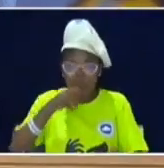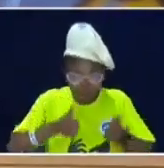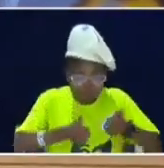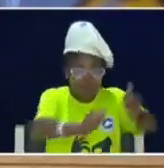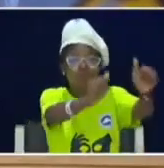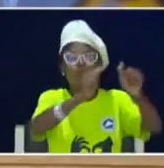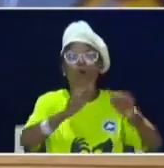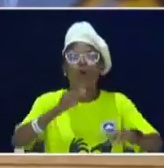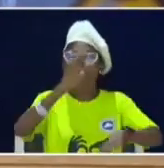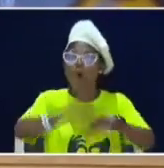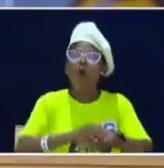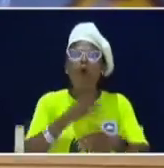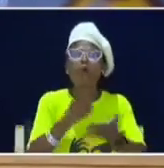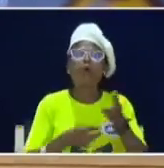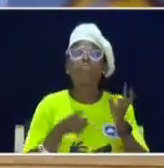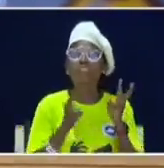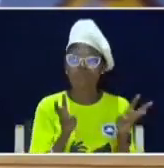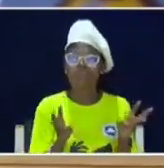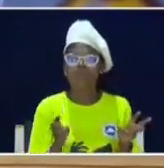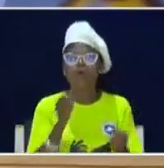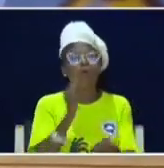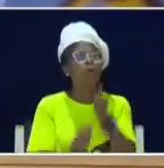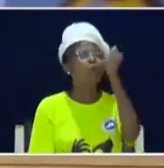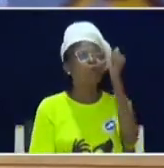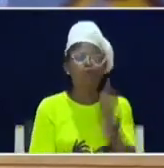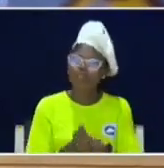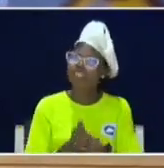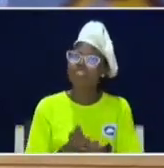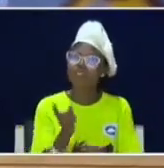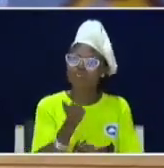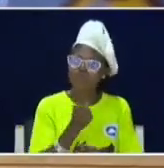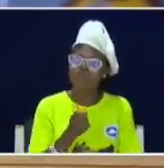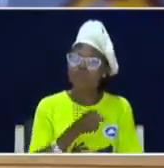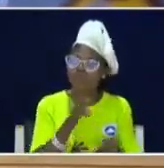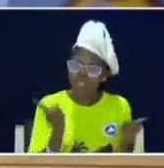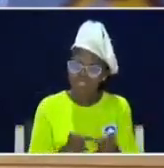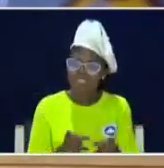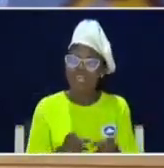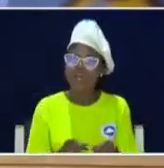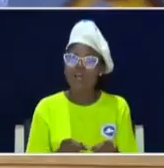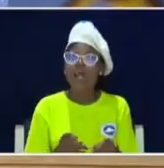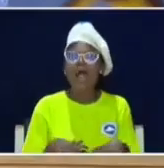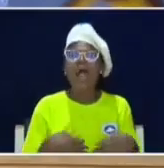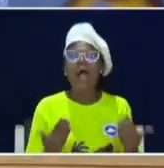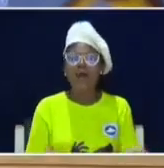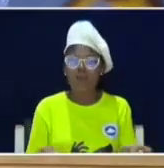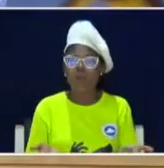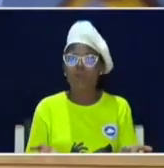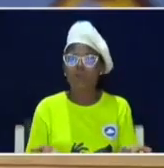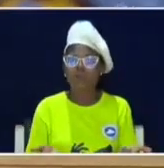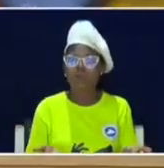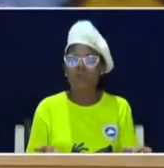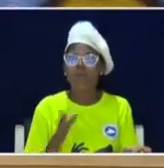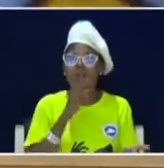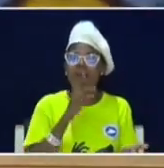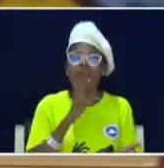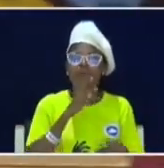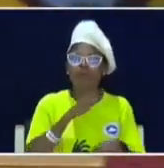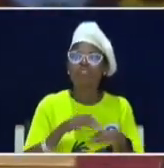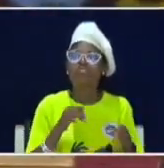on what basis, from which point of view, on what dimensions are you calling him?